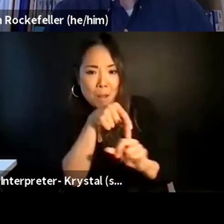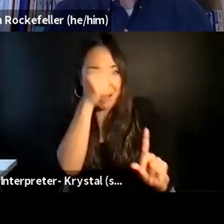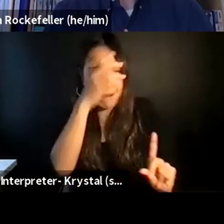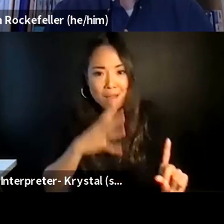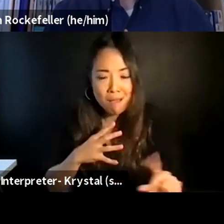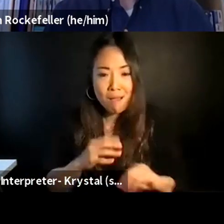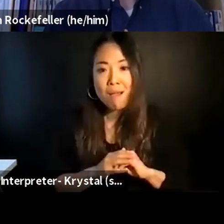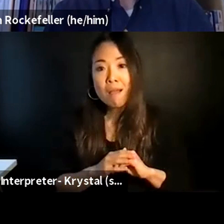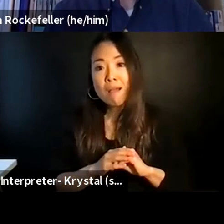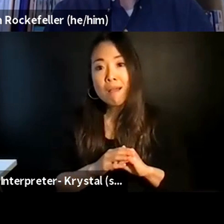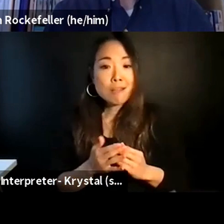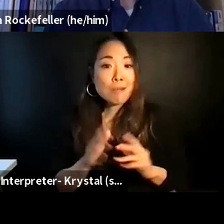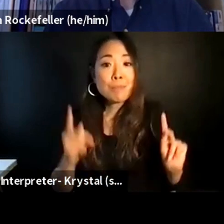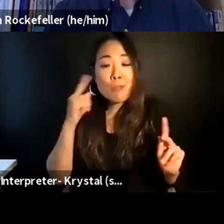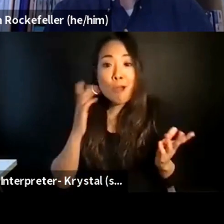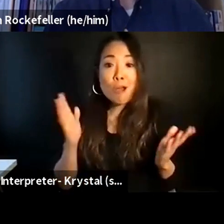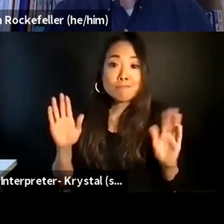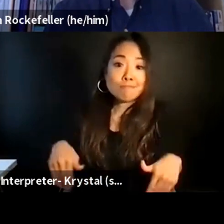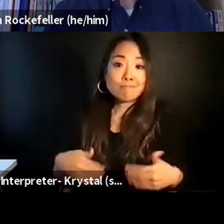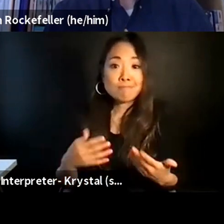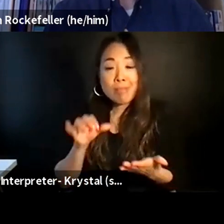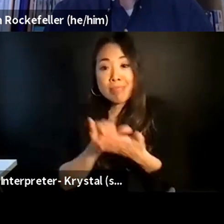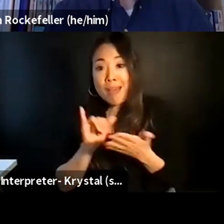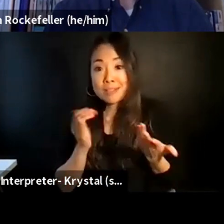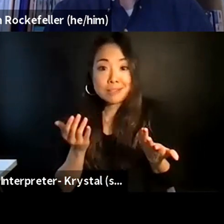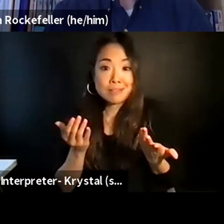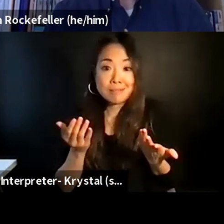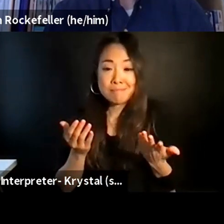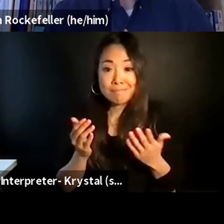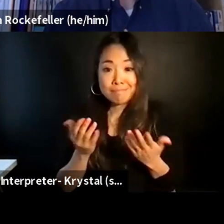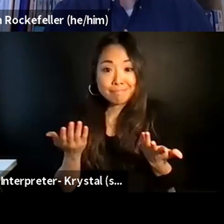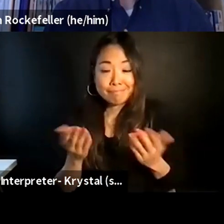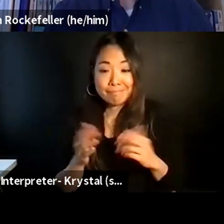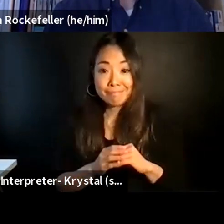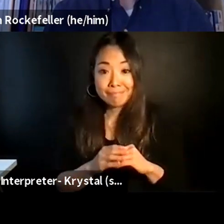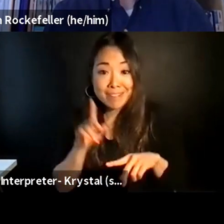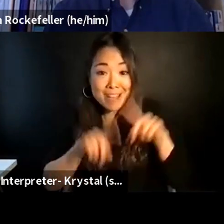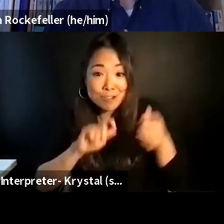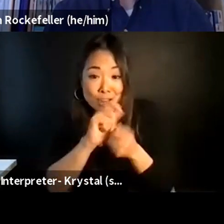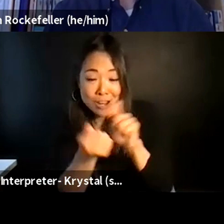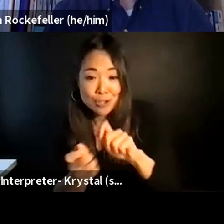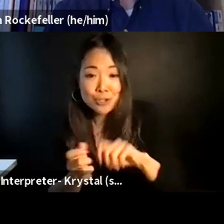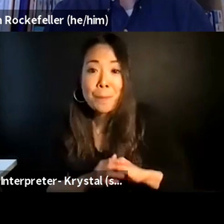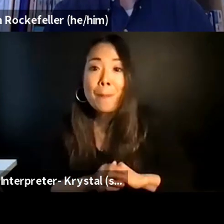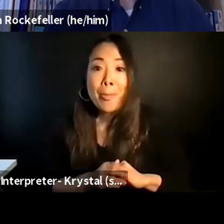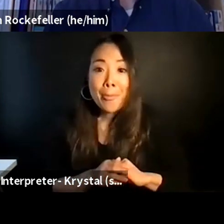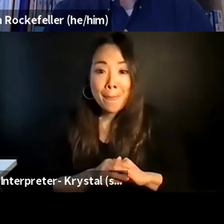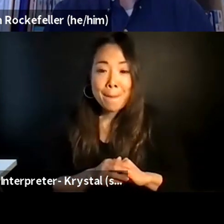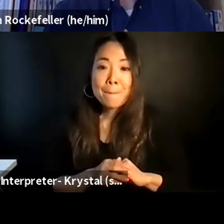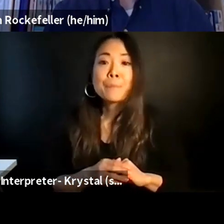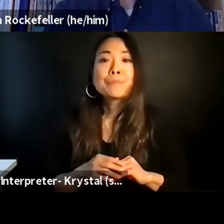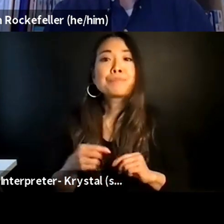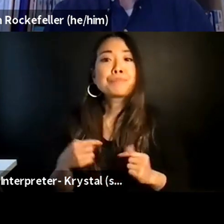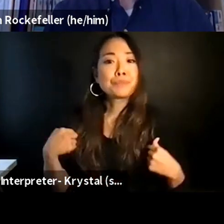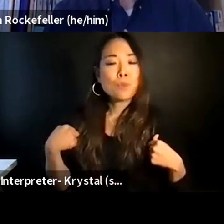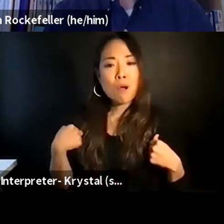the way things are. 2 weeks later, I was in my bedroom. My older brother was in his bedroom with two friends, and they were getting really loud and